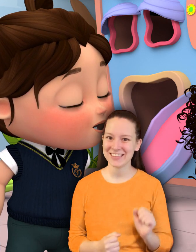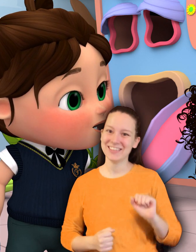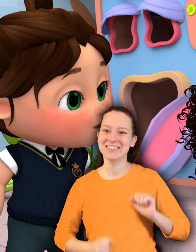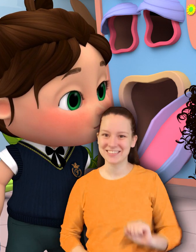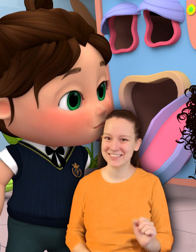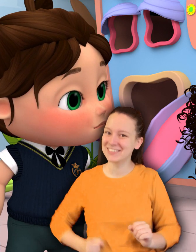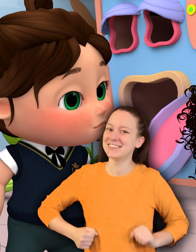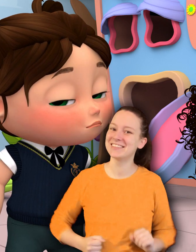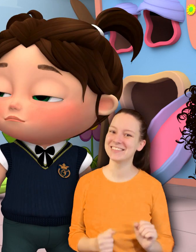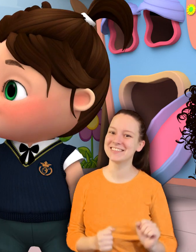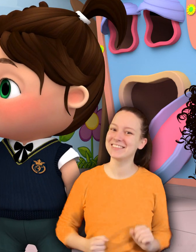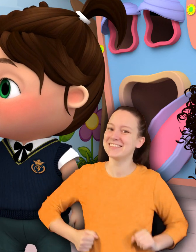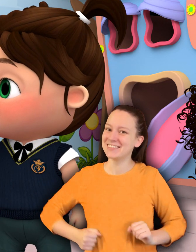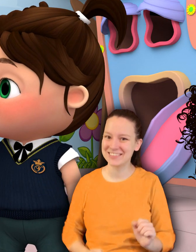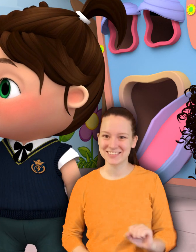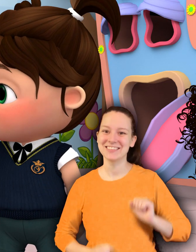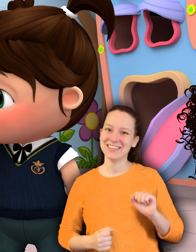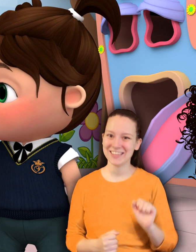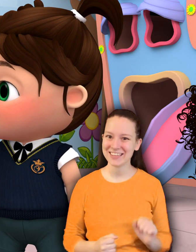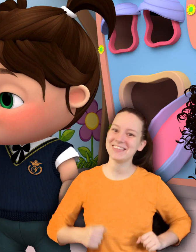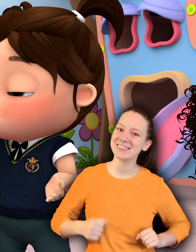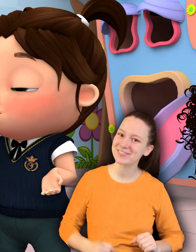thank you